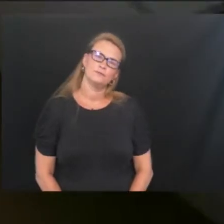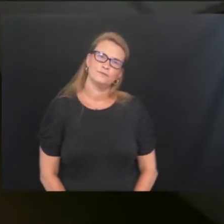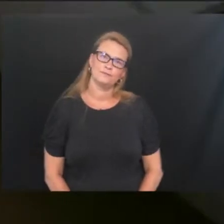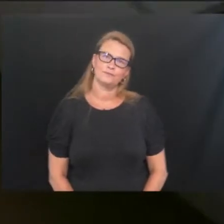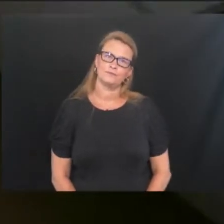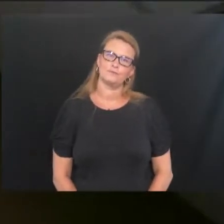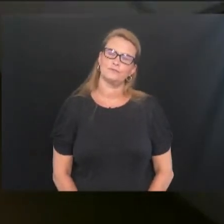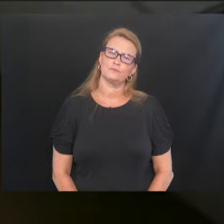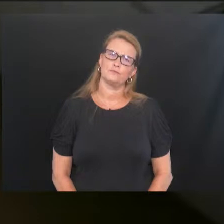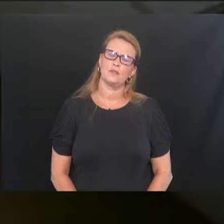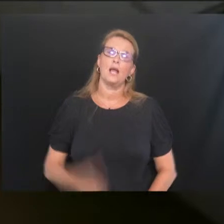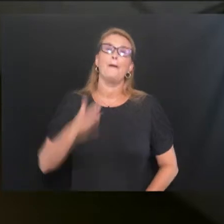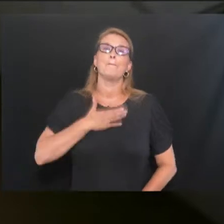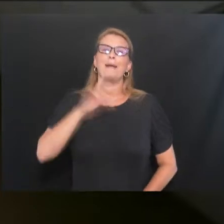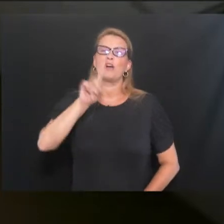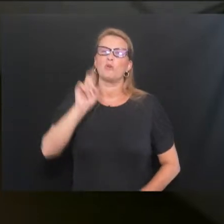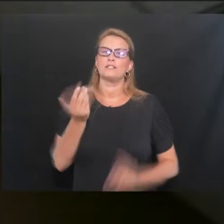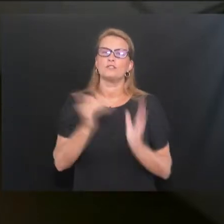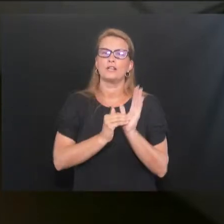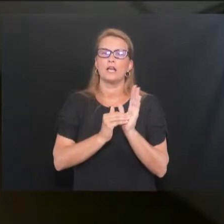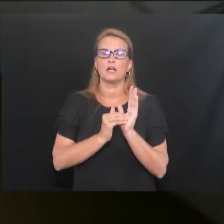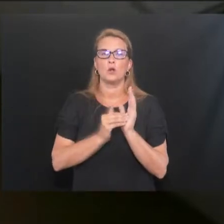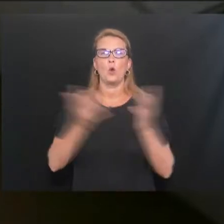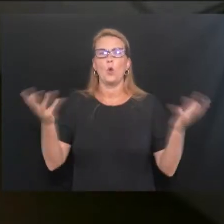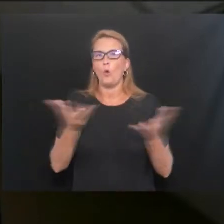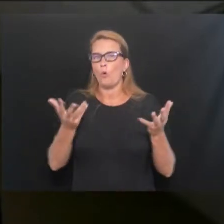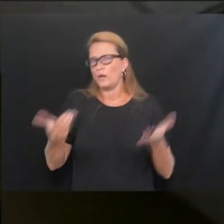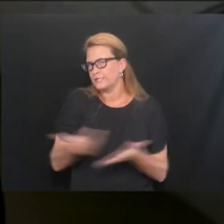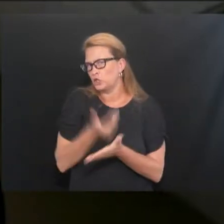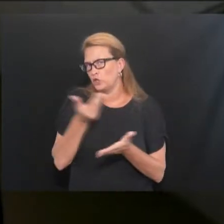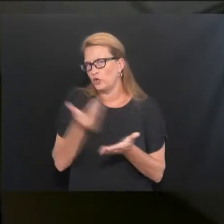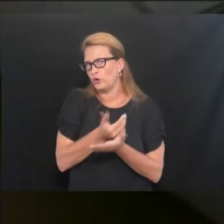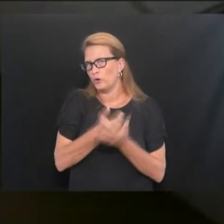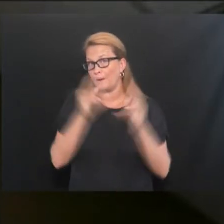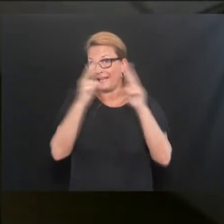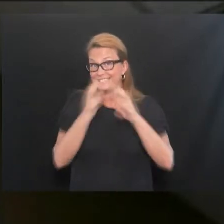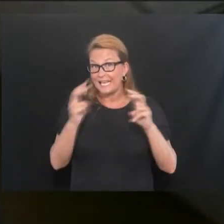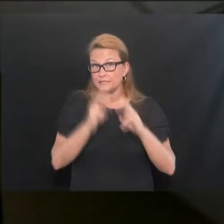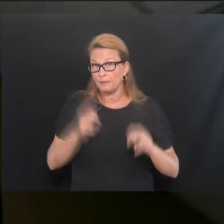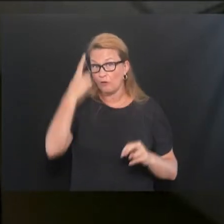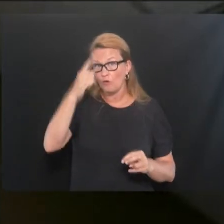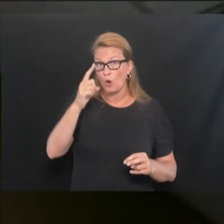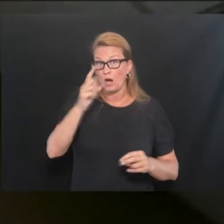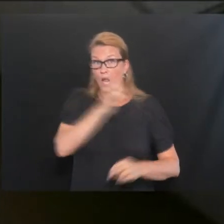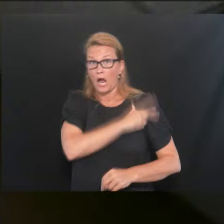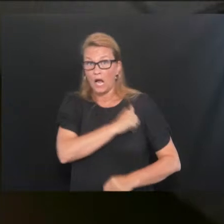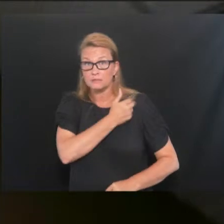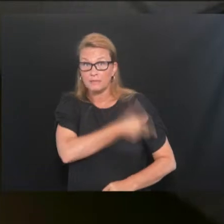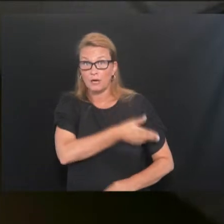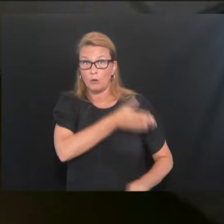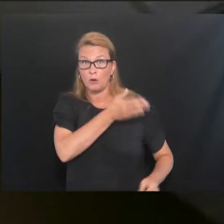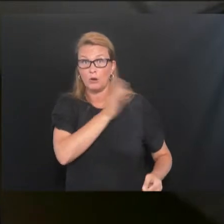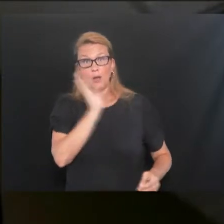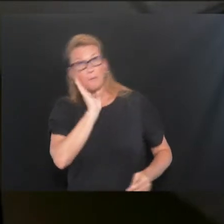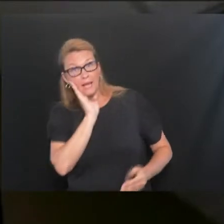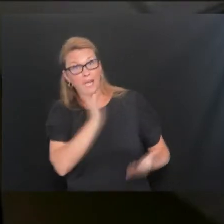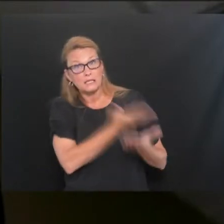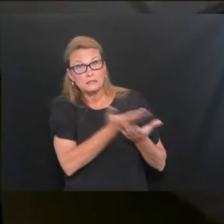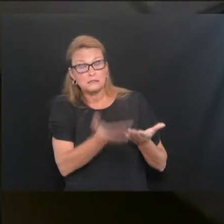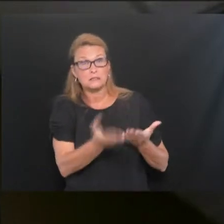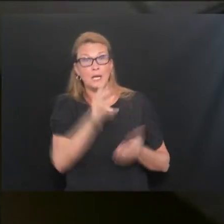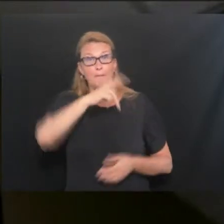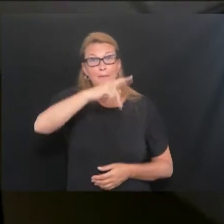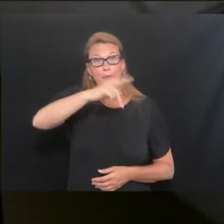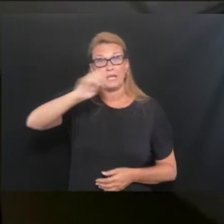Governor, I'm asking about what is new about the assessment of hospital beds and personal protective equipment. Is it a matter of